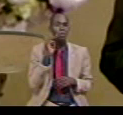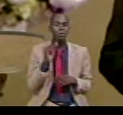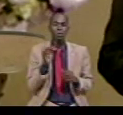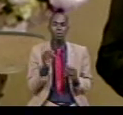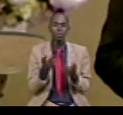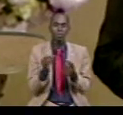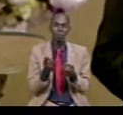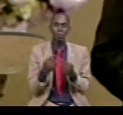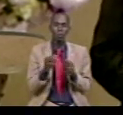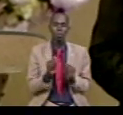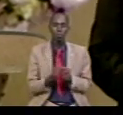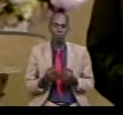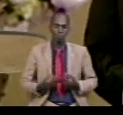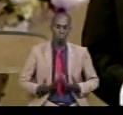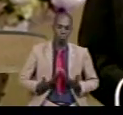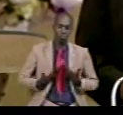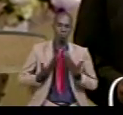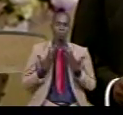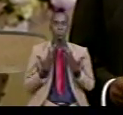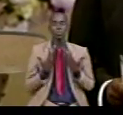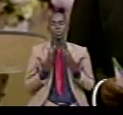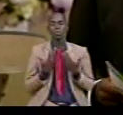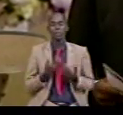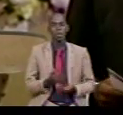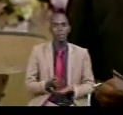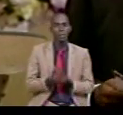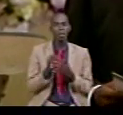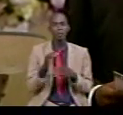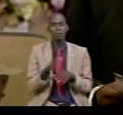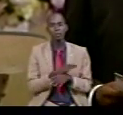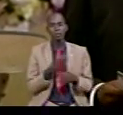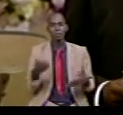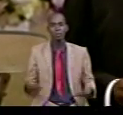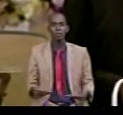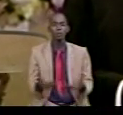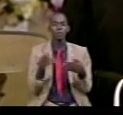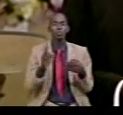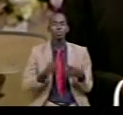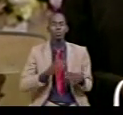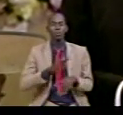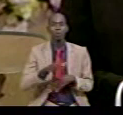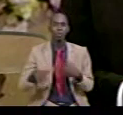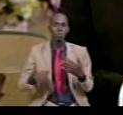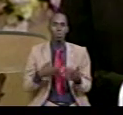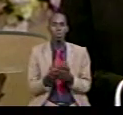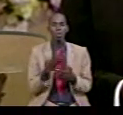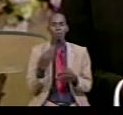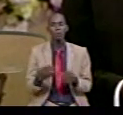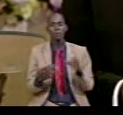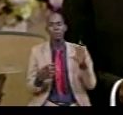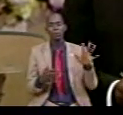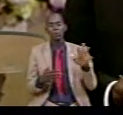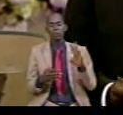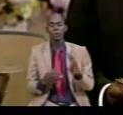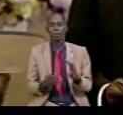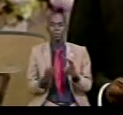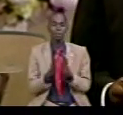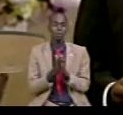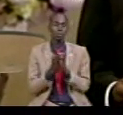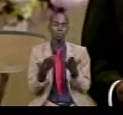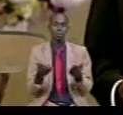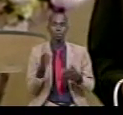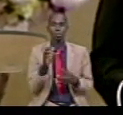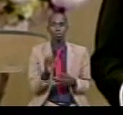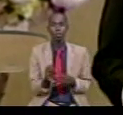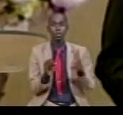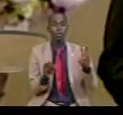inspiring, and helpful introduction to all of his 66 books.